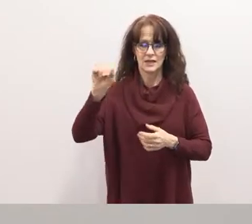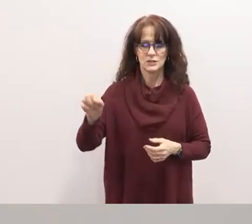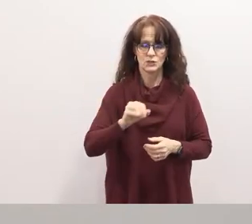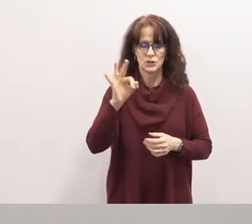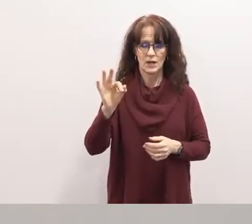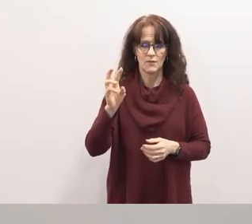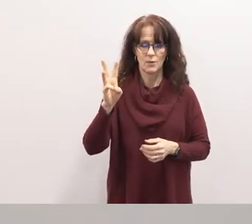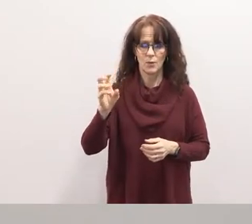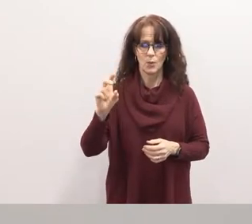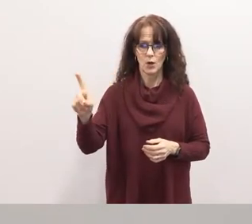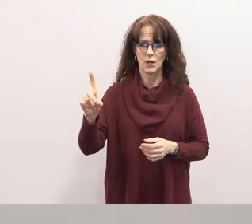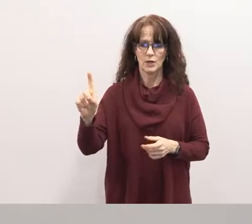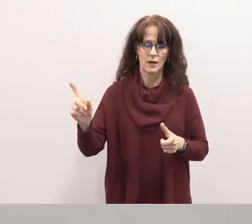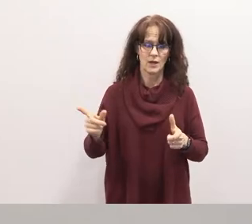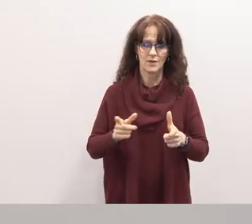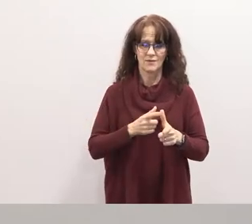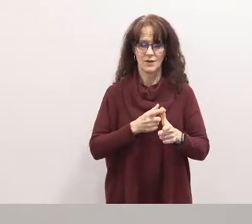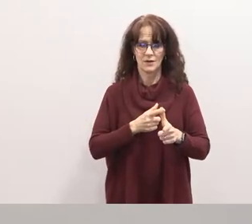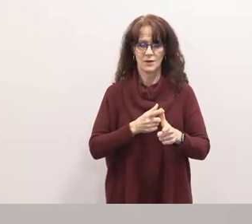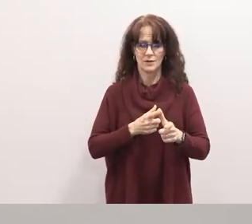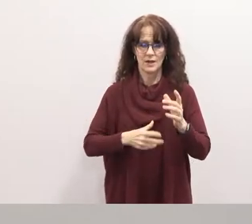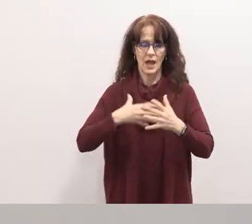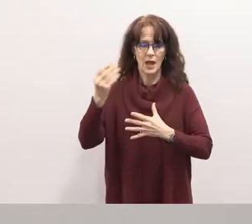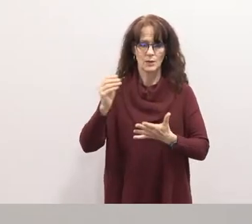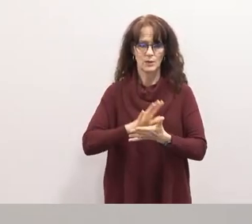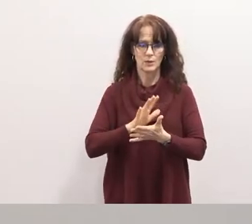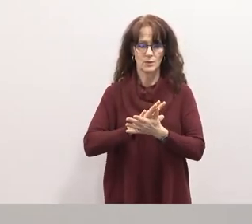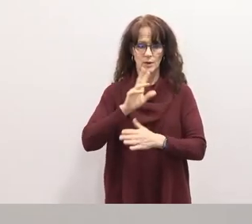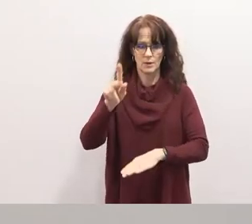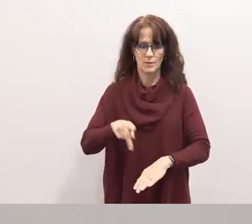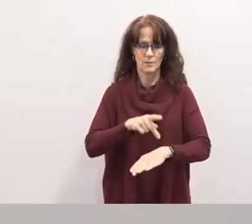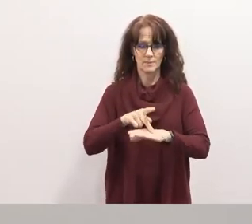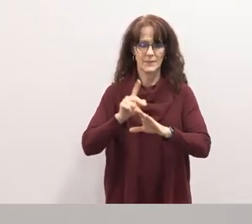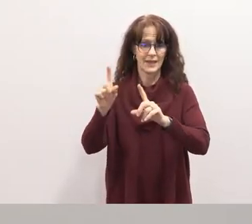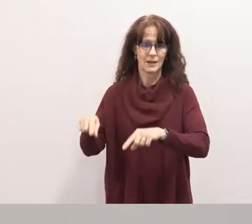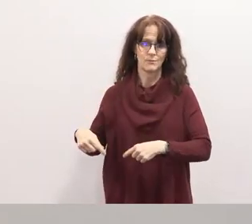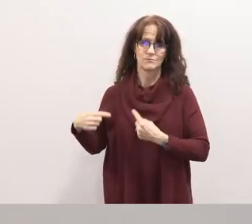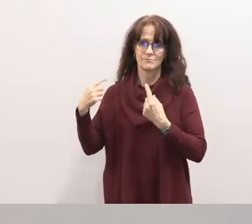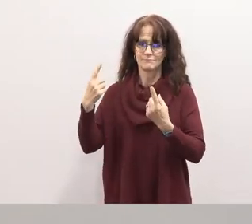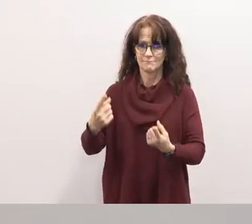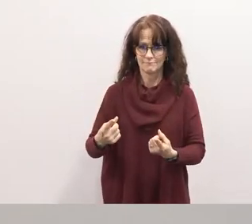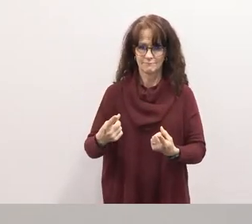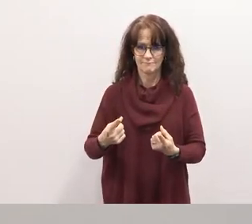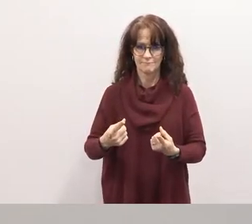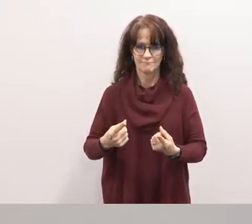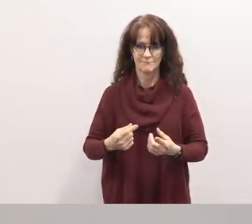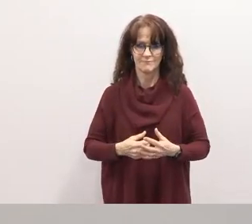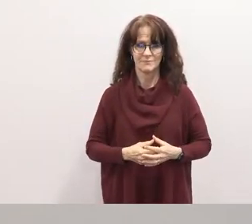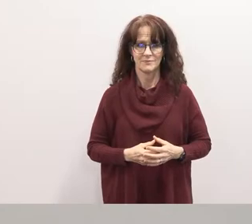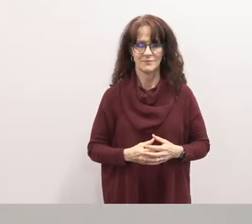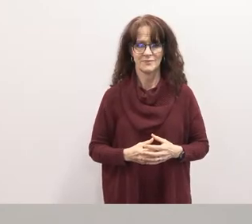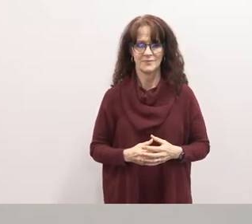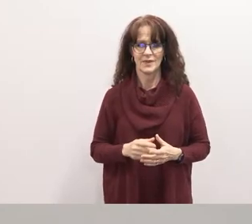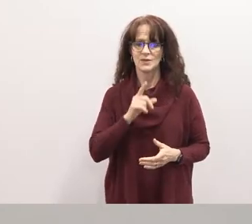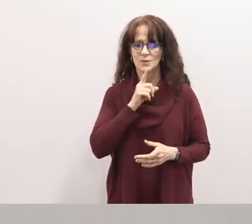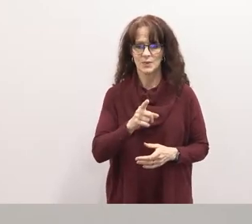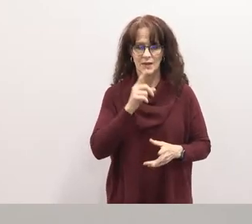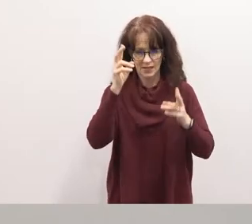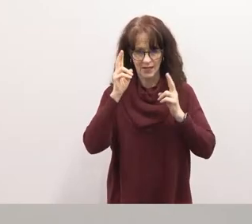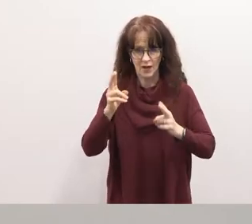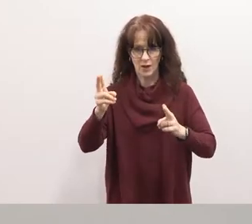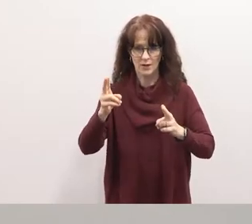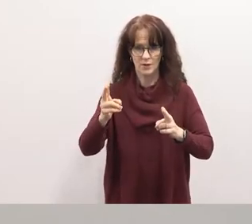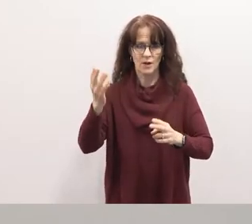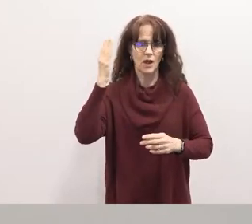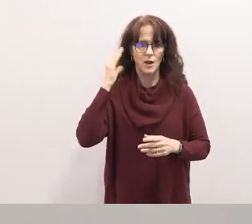special appointment. This is our first outdoor school principal in quite a while. So that's really an honor. And